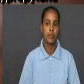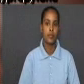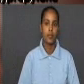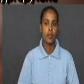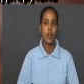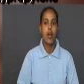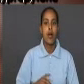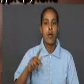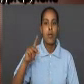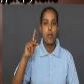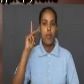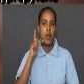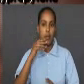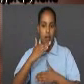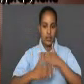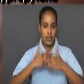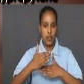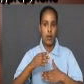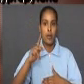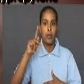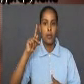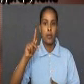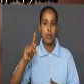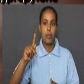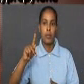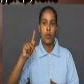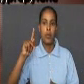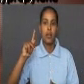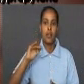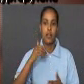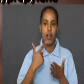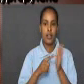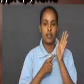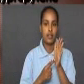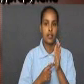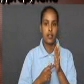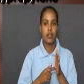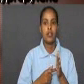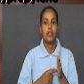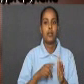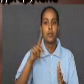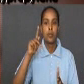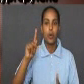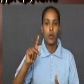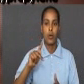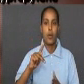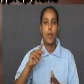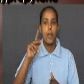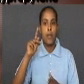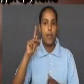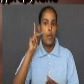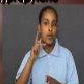The polymerization of propylene looks like this. This is how propylene is